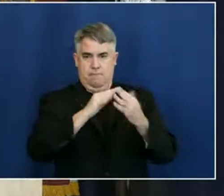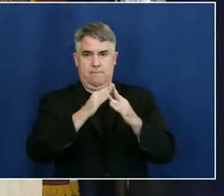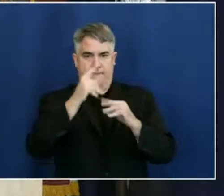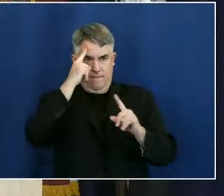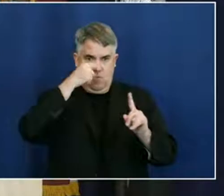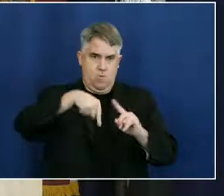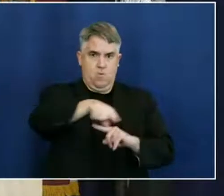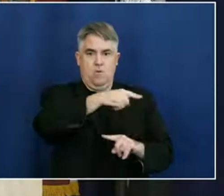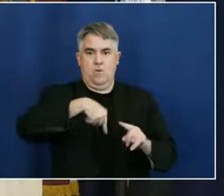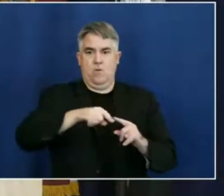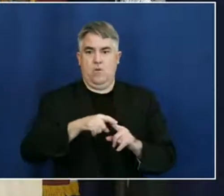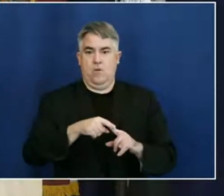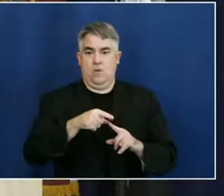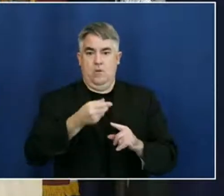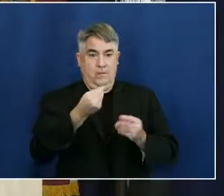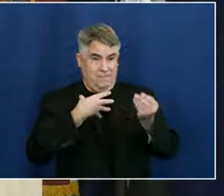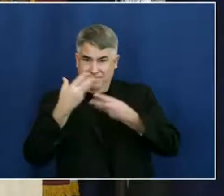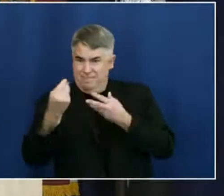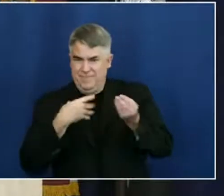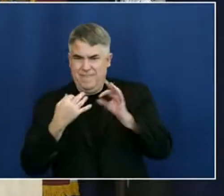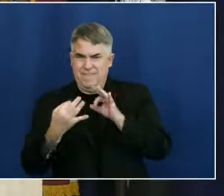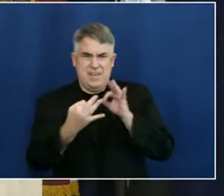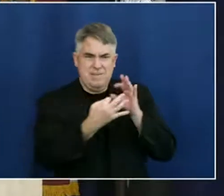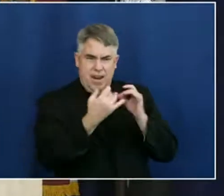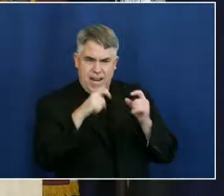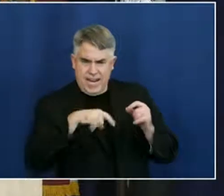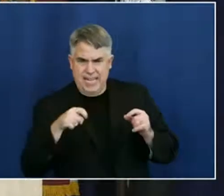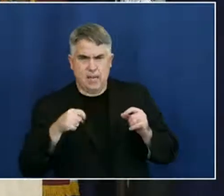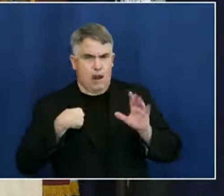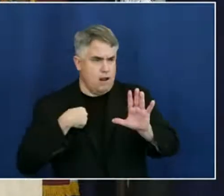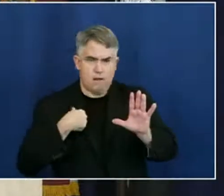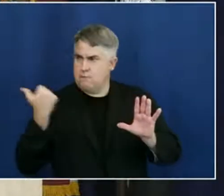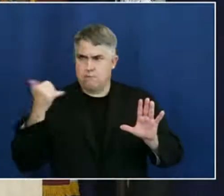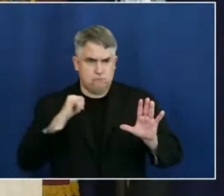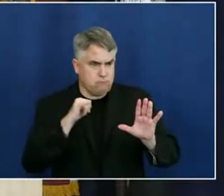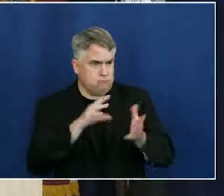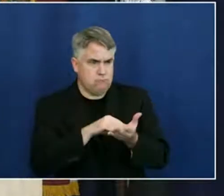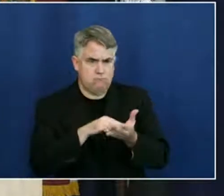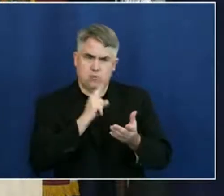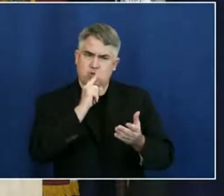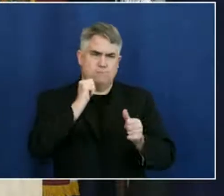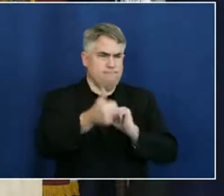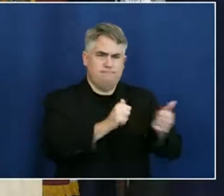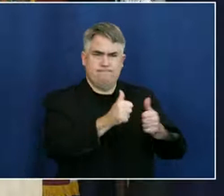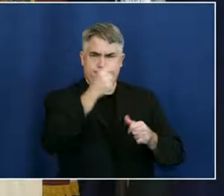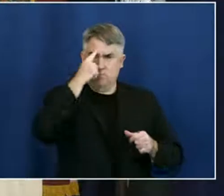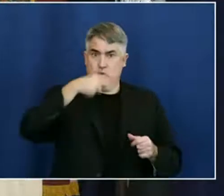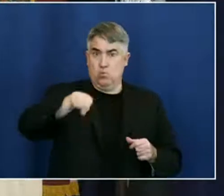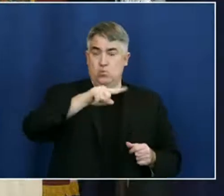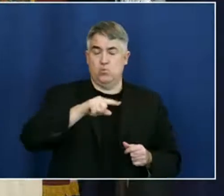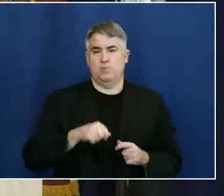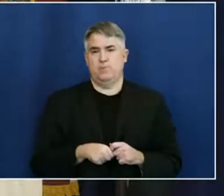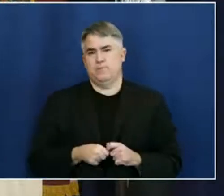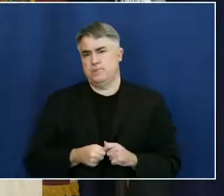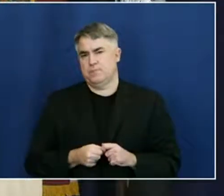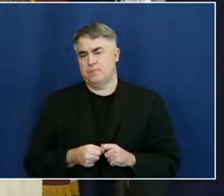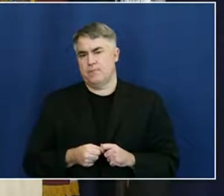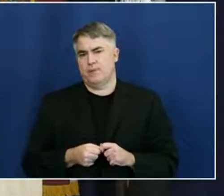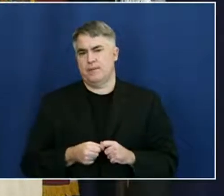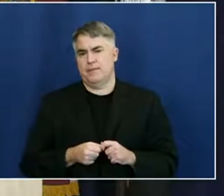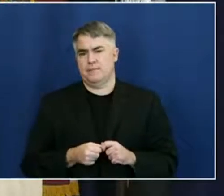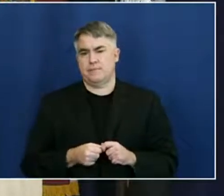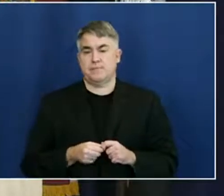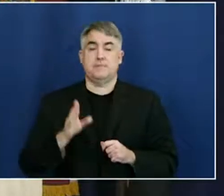of our communities are informed and have access. I do want to make sure we emphasize to all of our friends and families that live in mixed